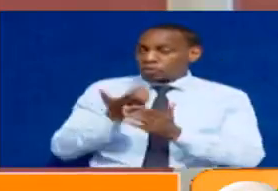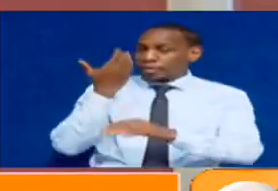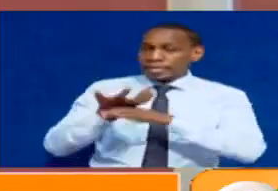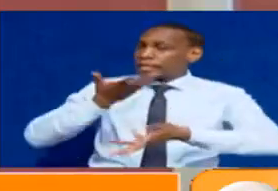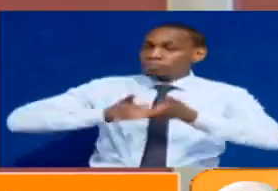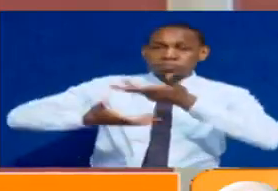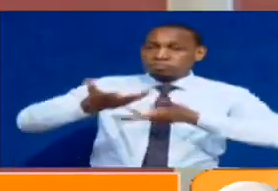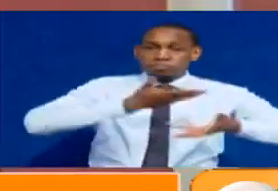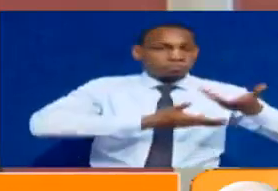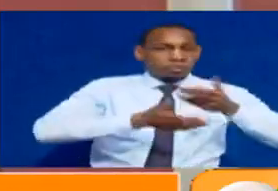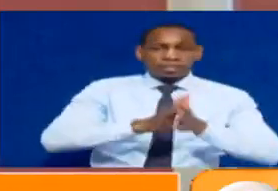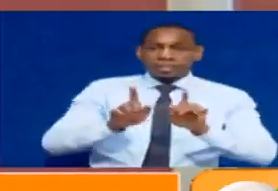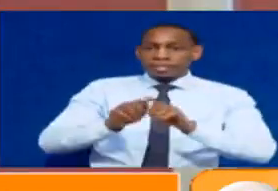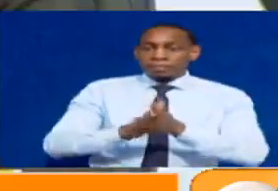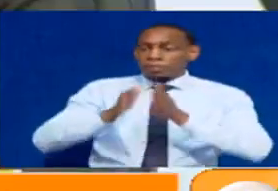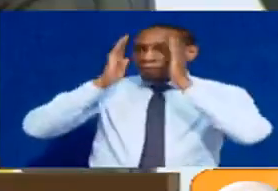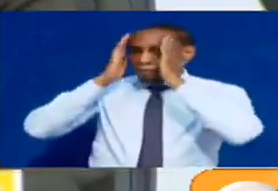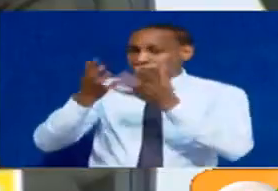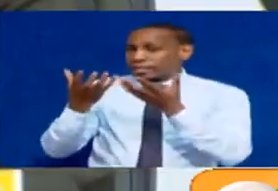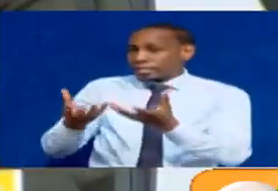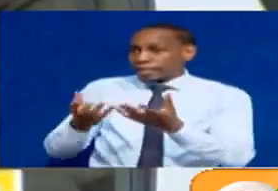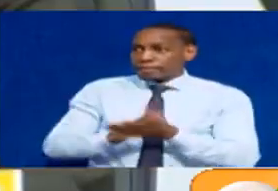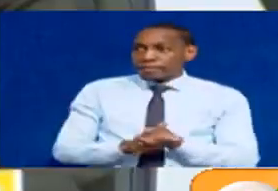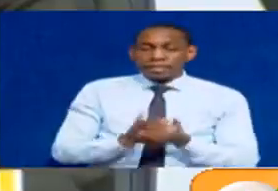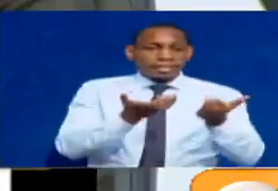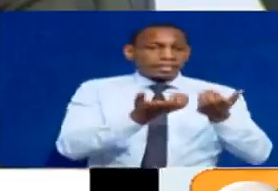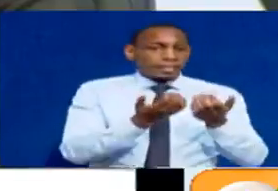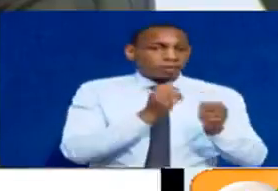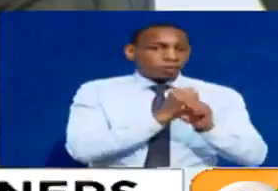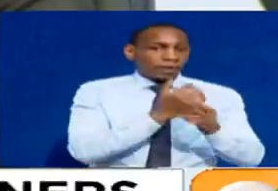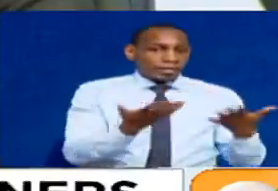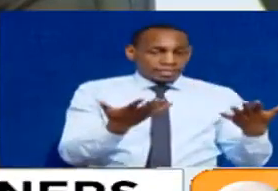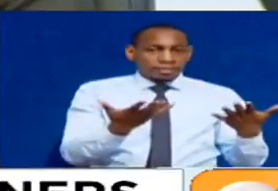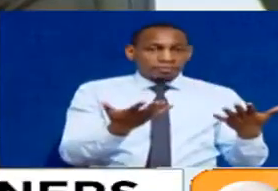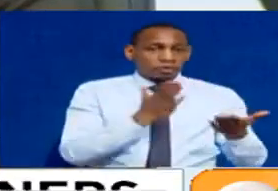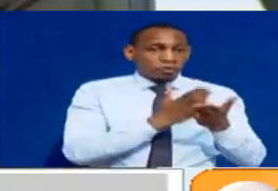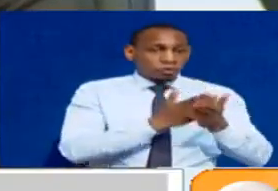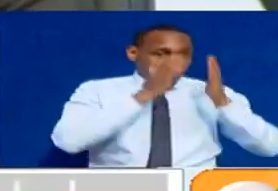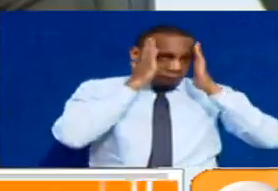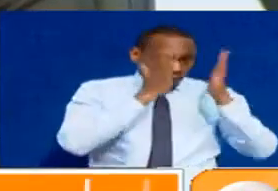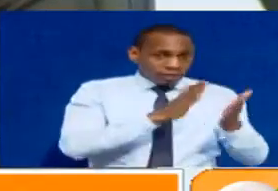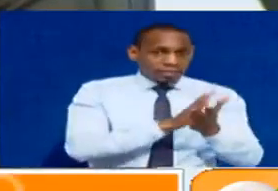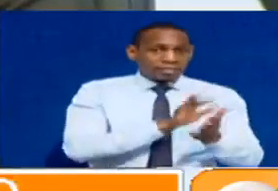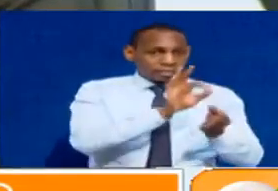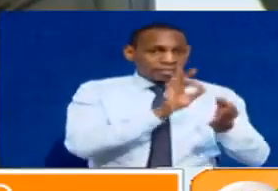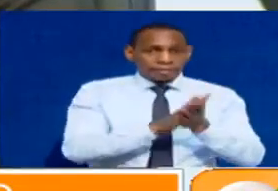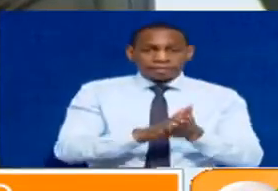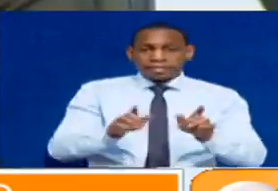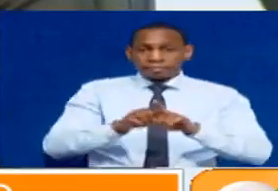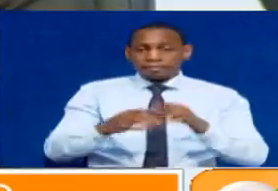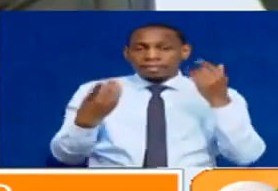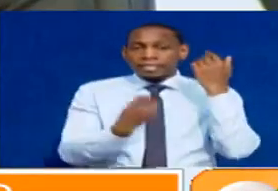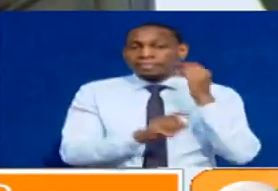with and they've got a set mind. We need to do things in a precision way. We need to have discipline,